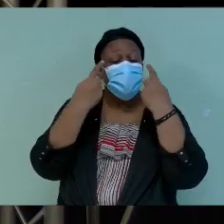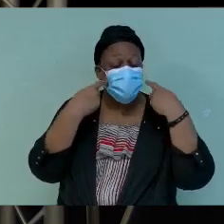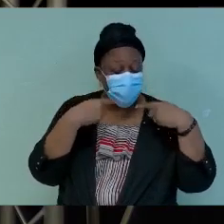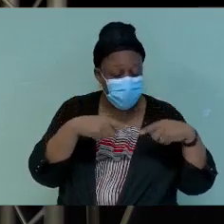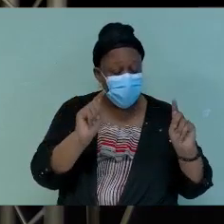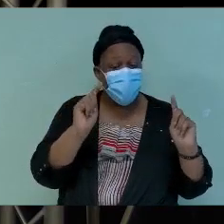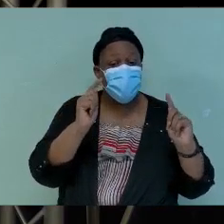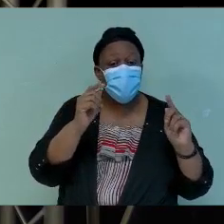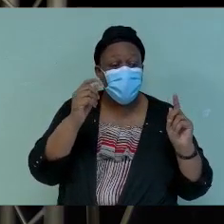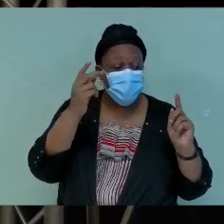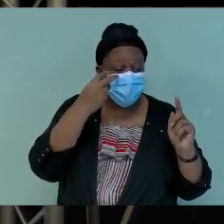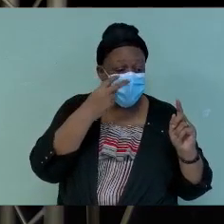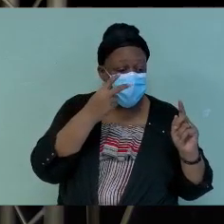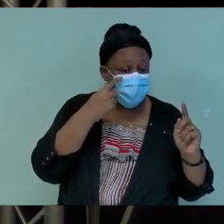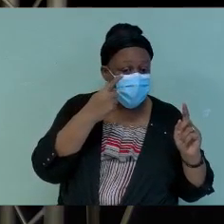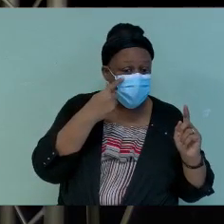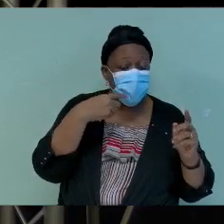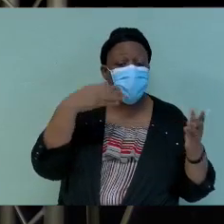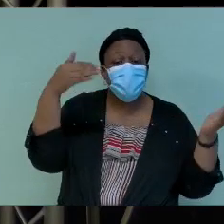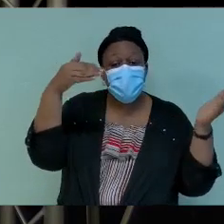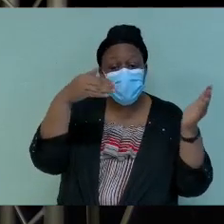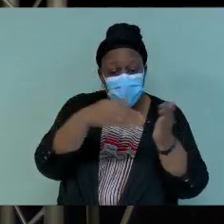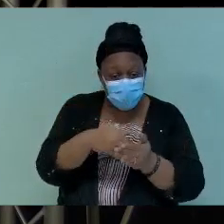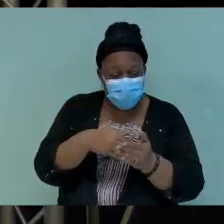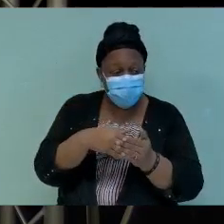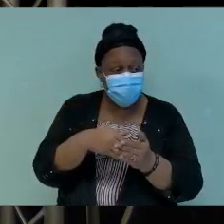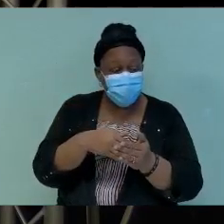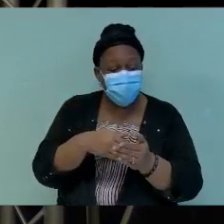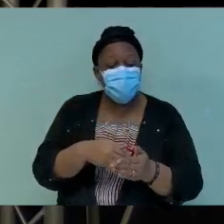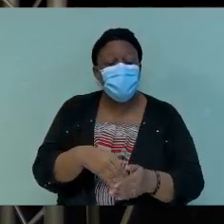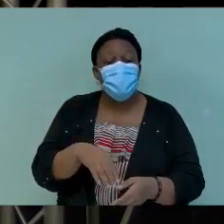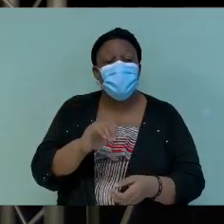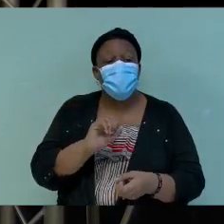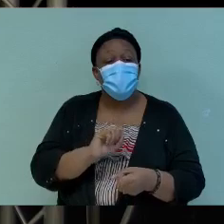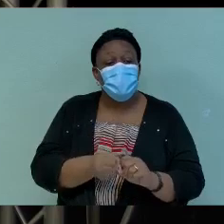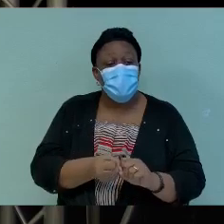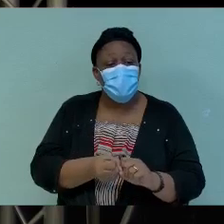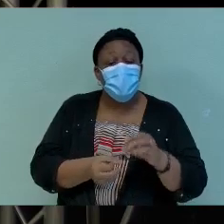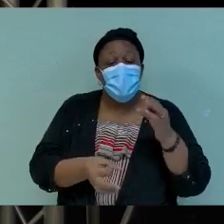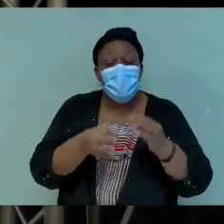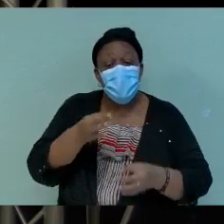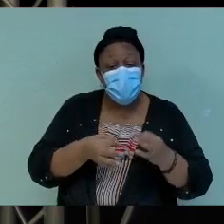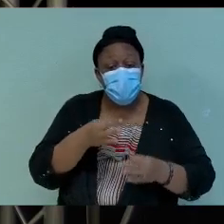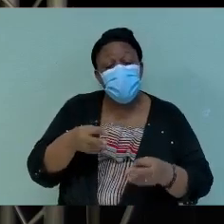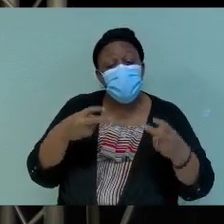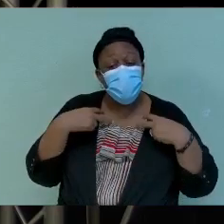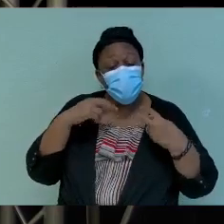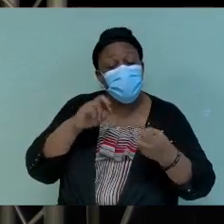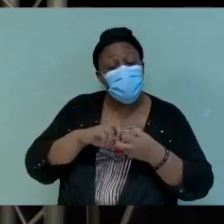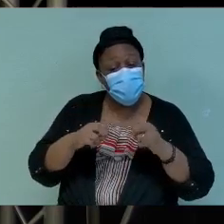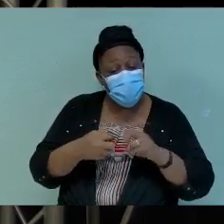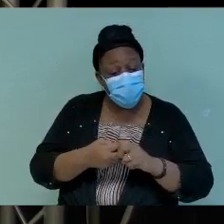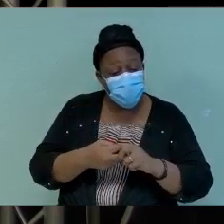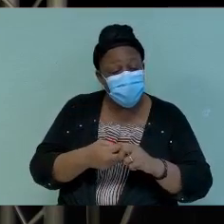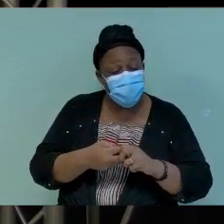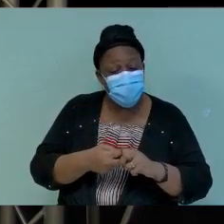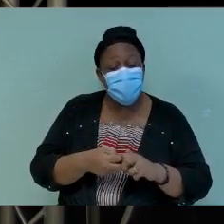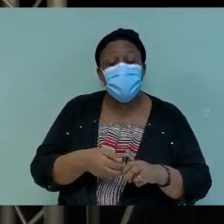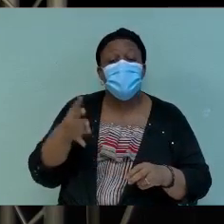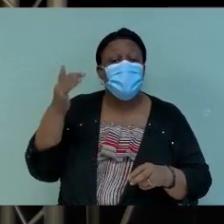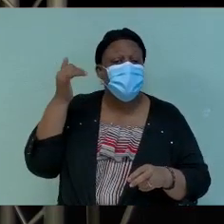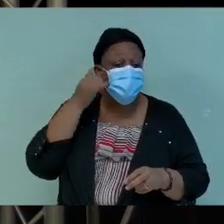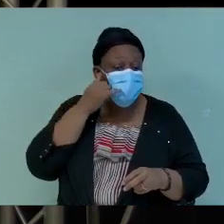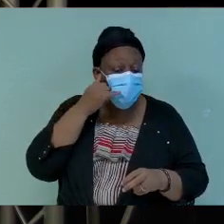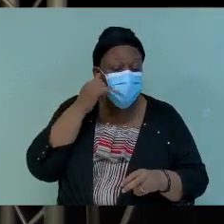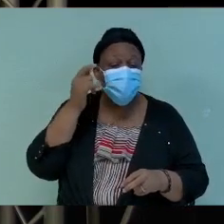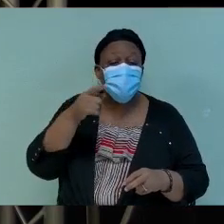conform themselves with the regulations. If you're having any challenges, feel free to call the NEOC and seek to speak